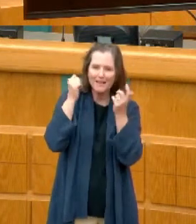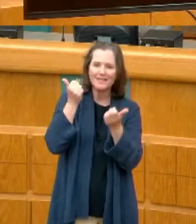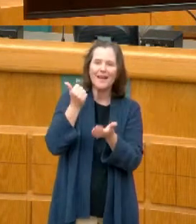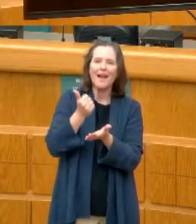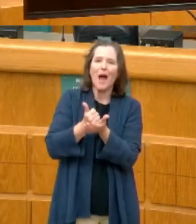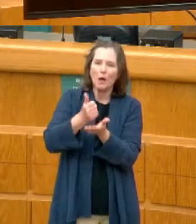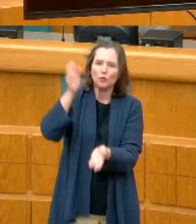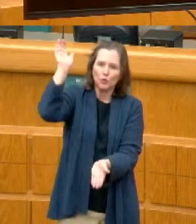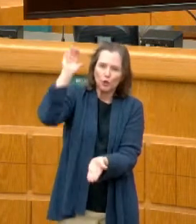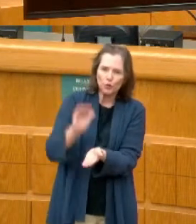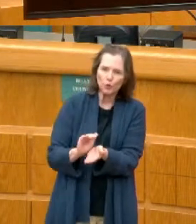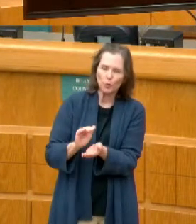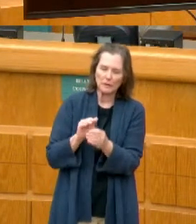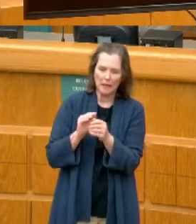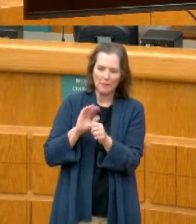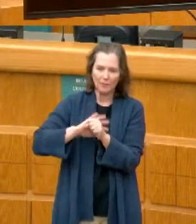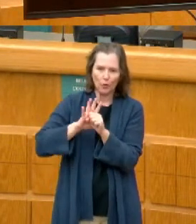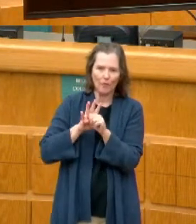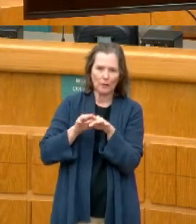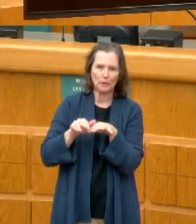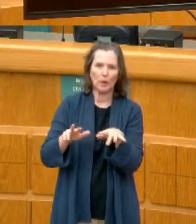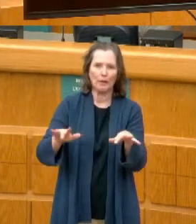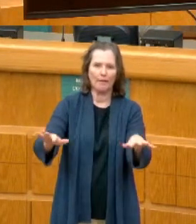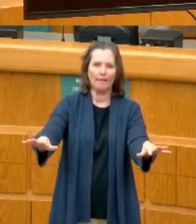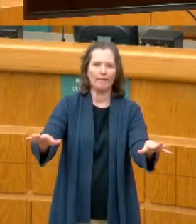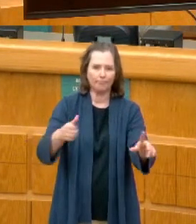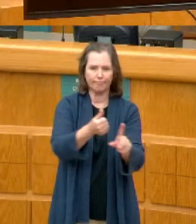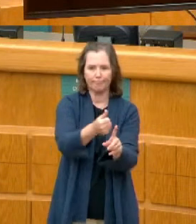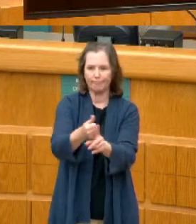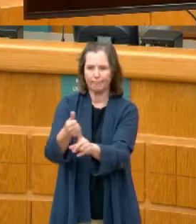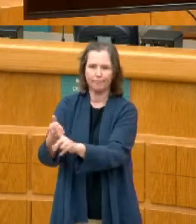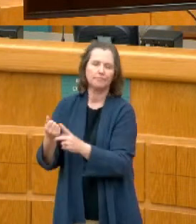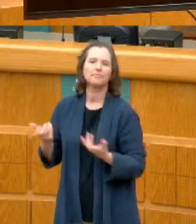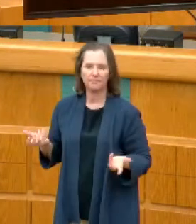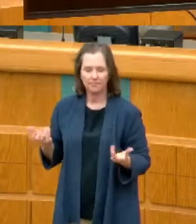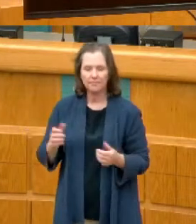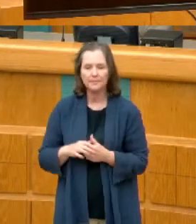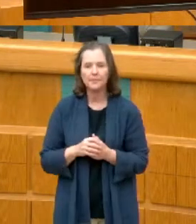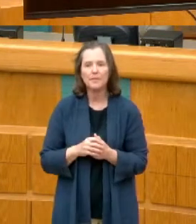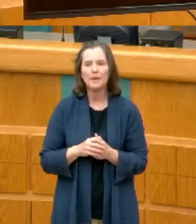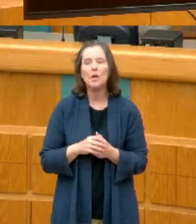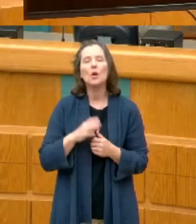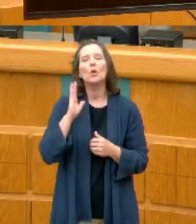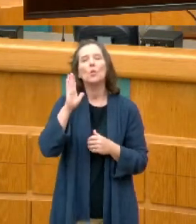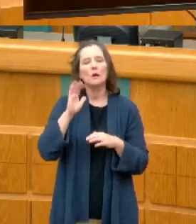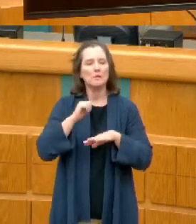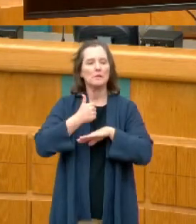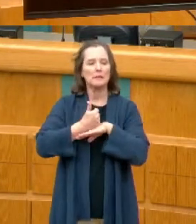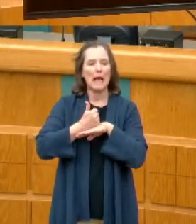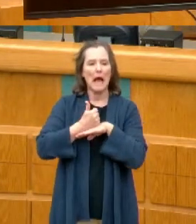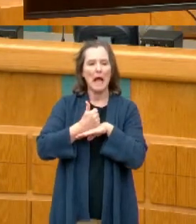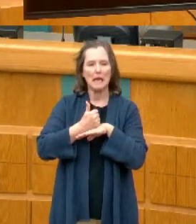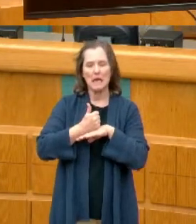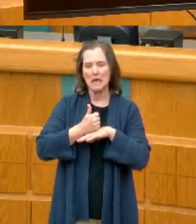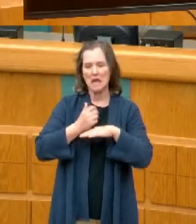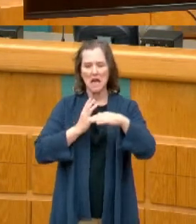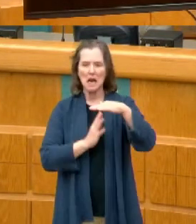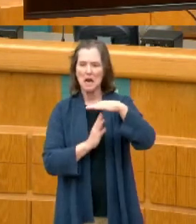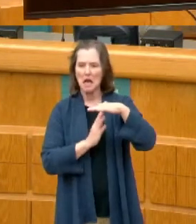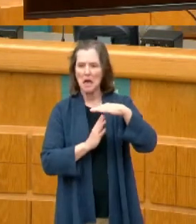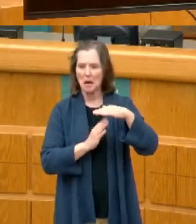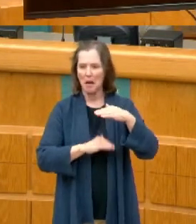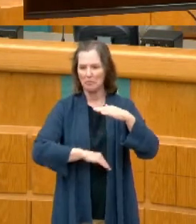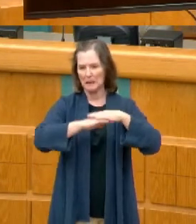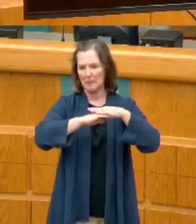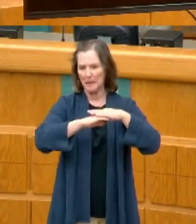were given the authority to impose mask requirements and set capacity limits under certain conditions only.